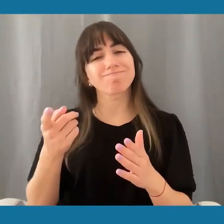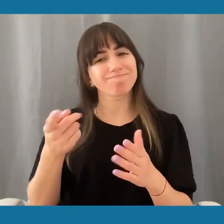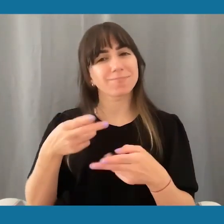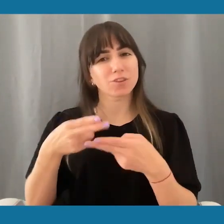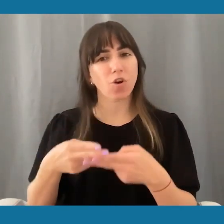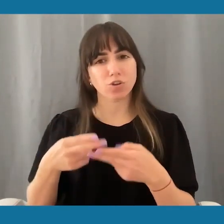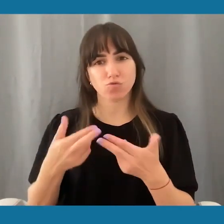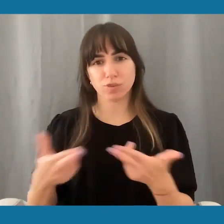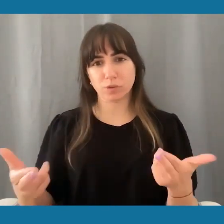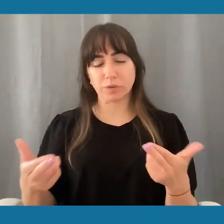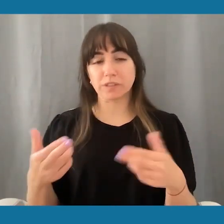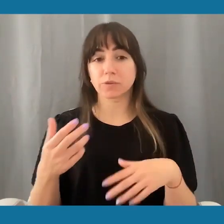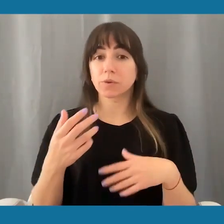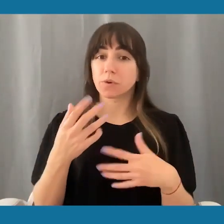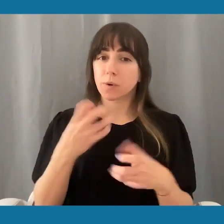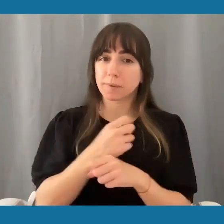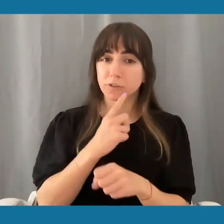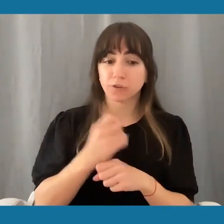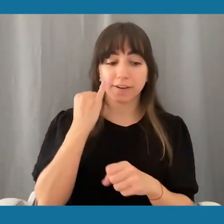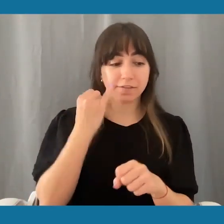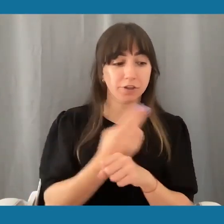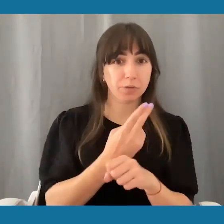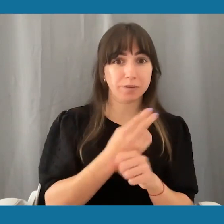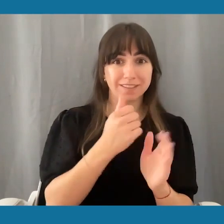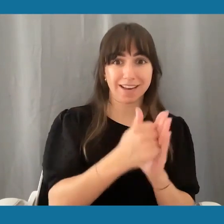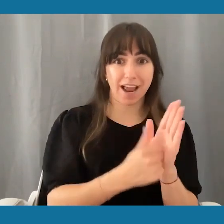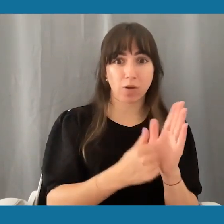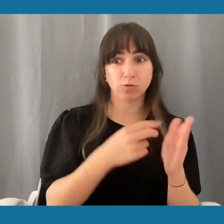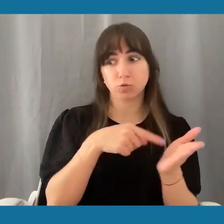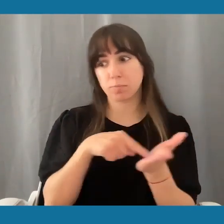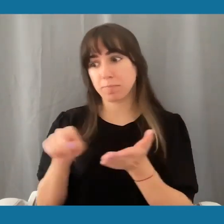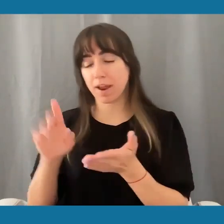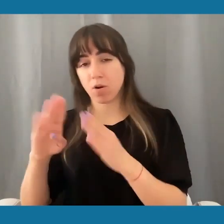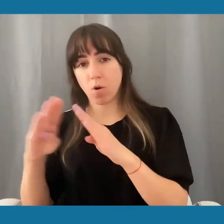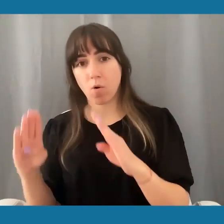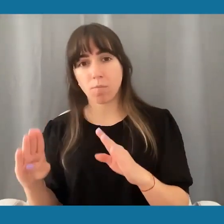directly via a check or a systematic withdrawal from your account.